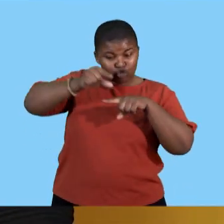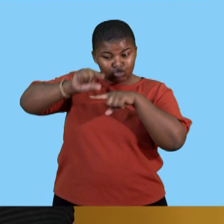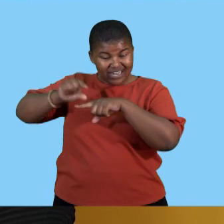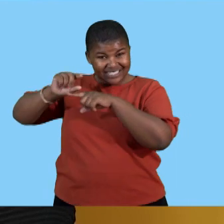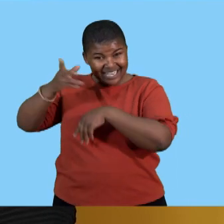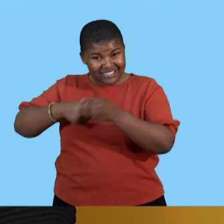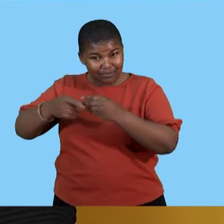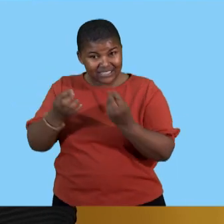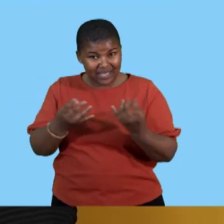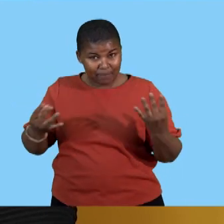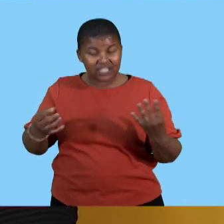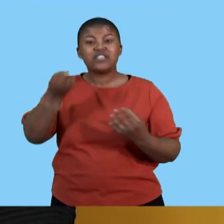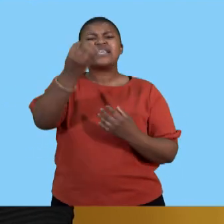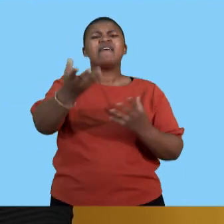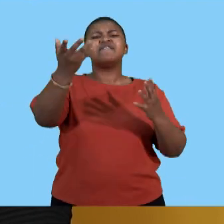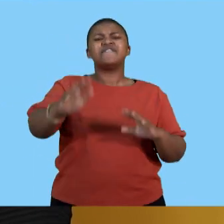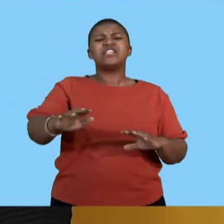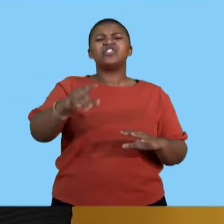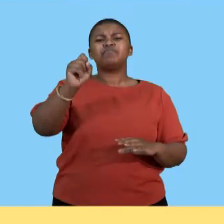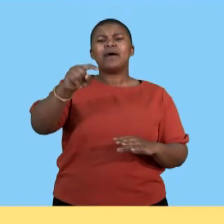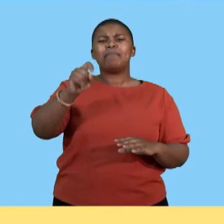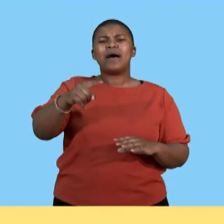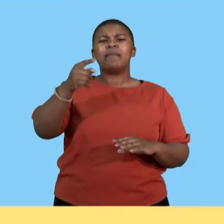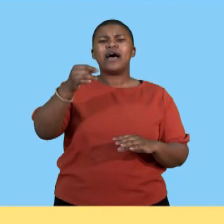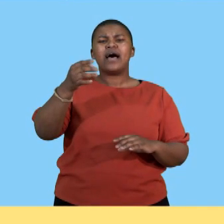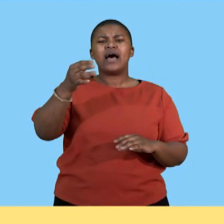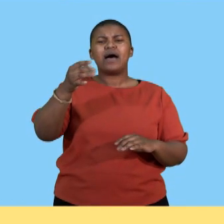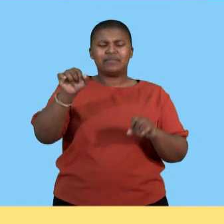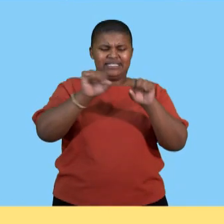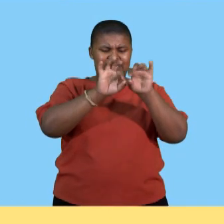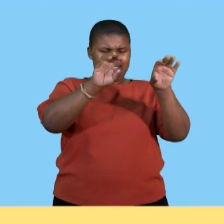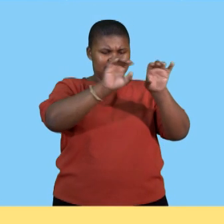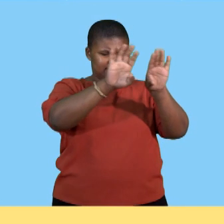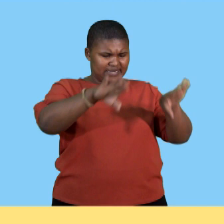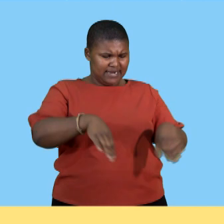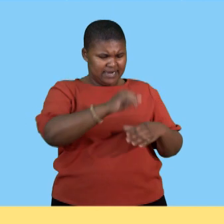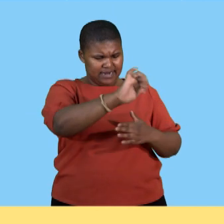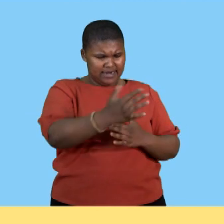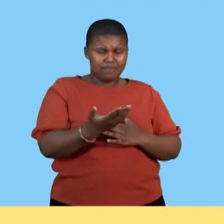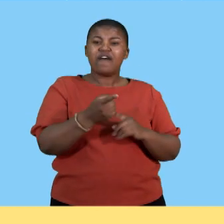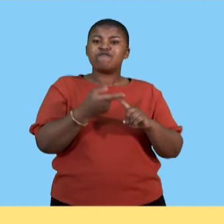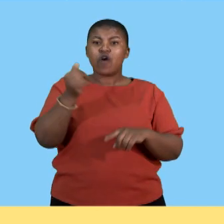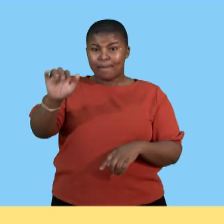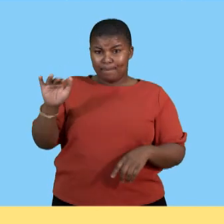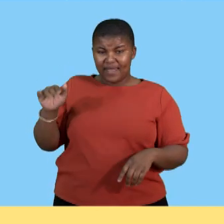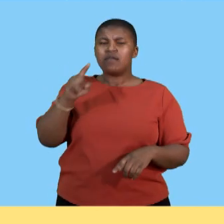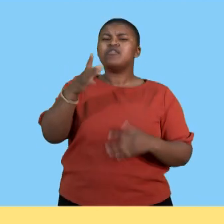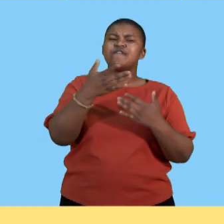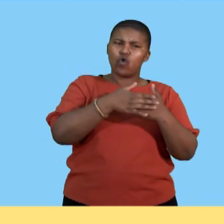interest expense and you are given the statement from the bank that you open a loan